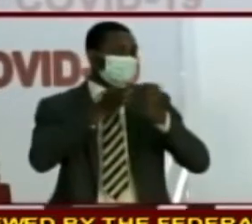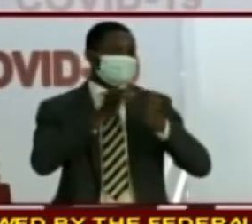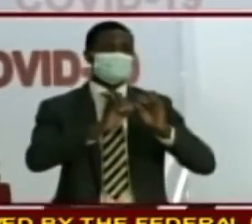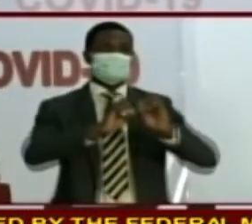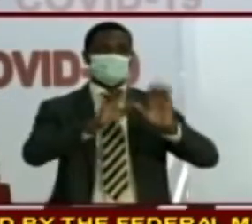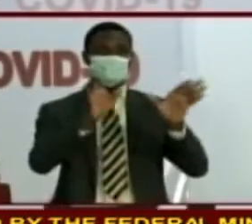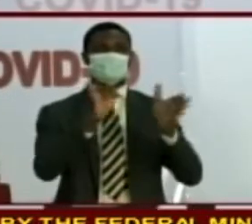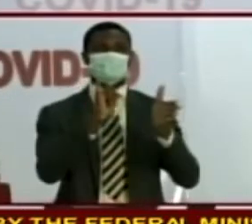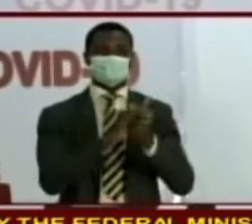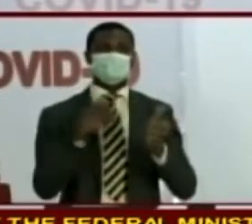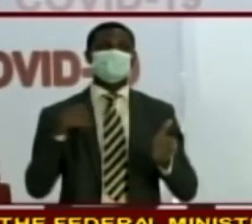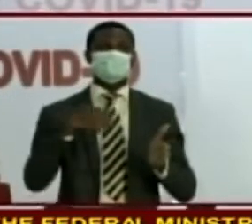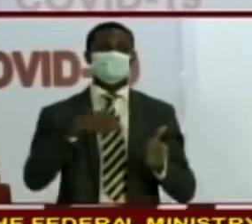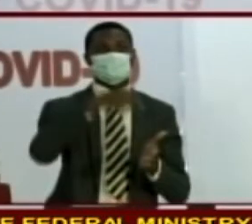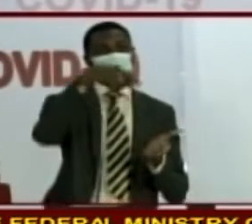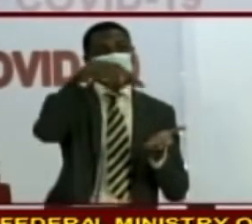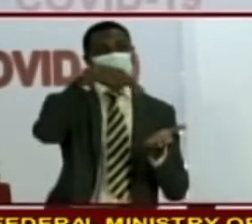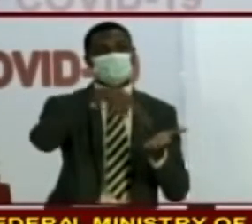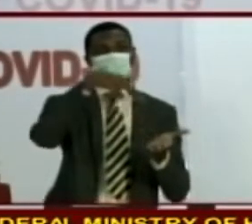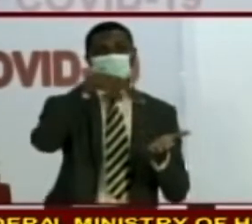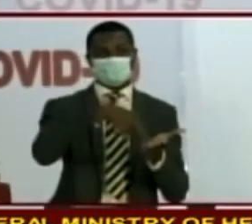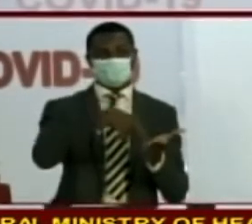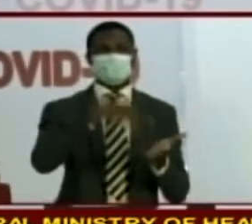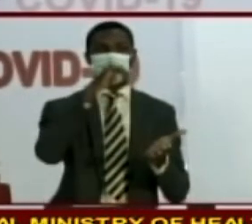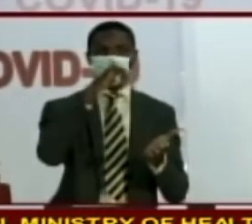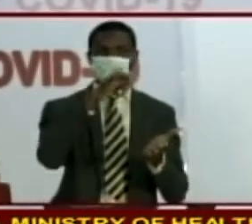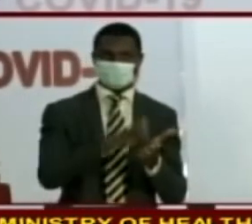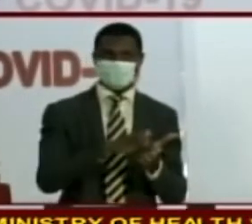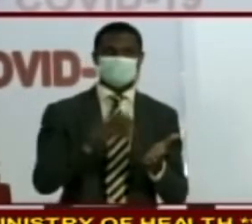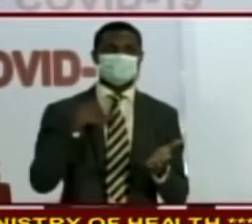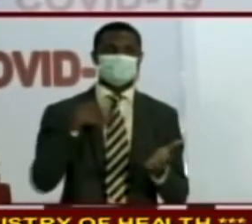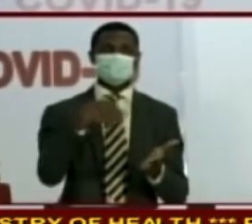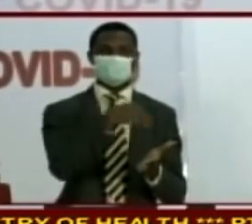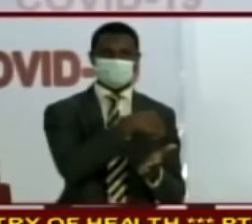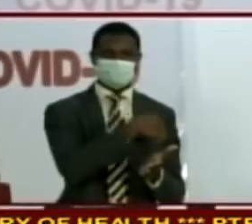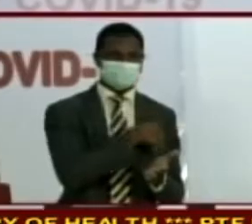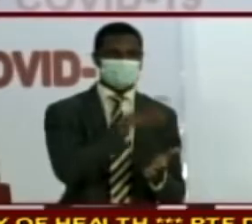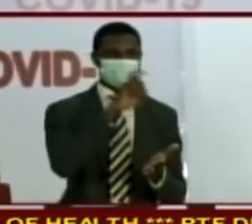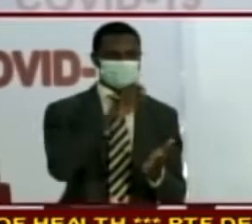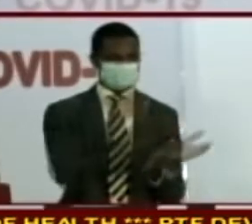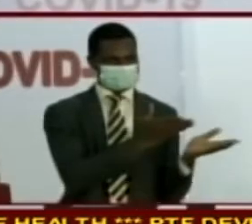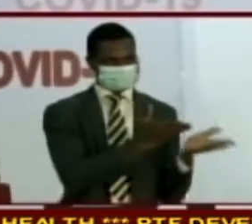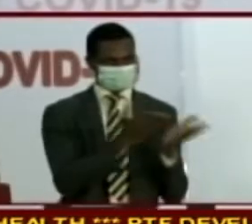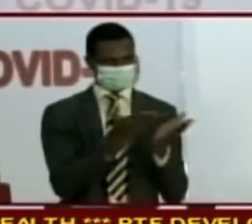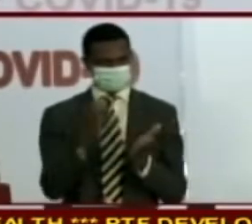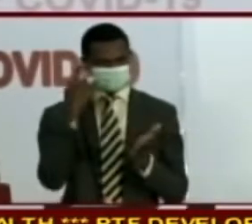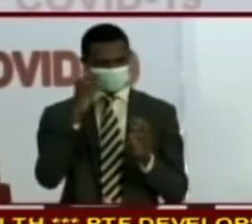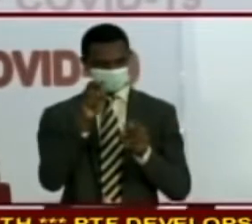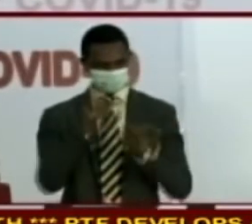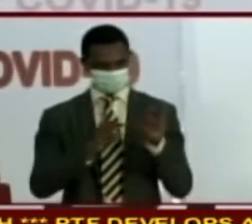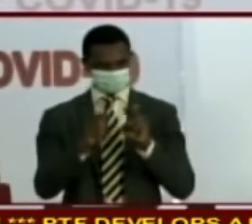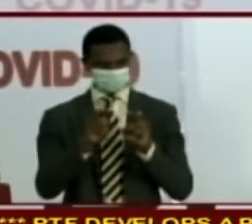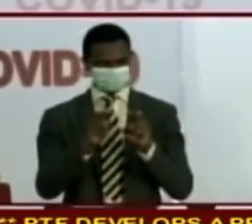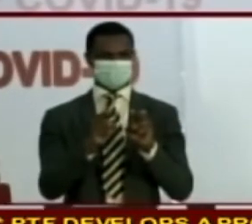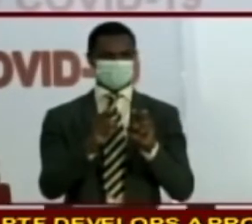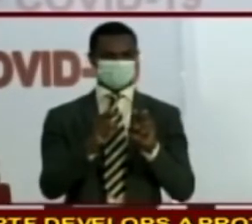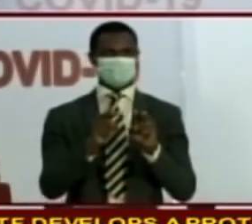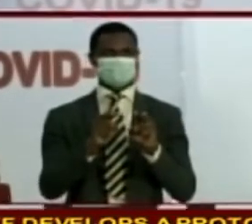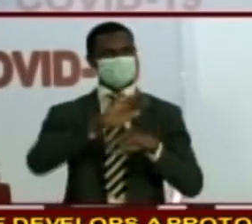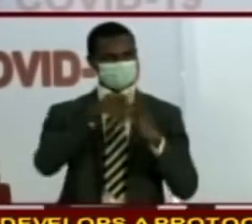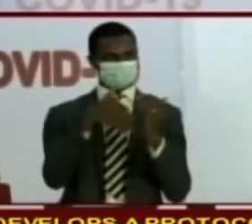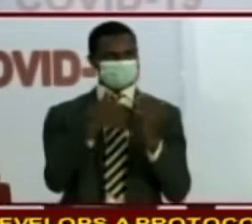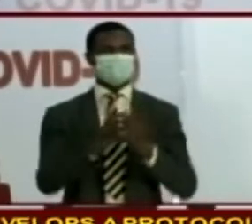where he had brought for consideration, and it was taken and approved, a total sum of